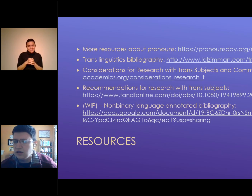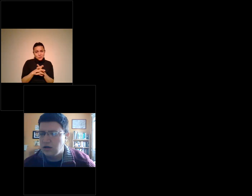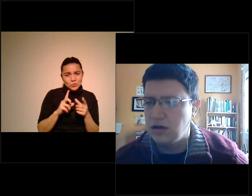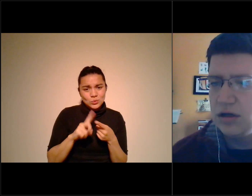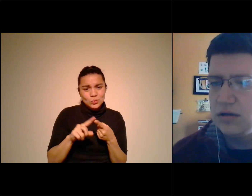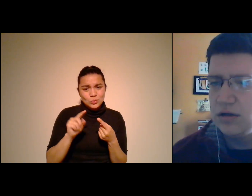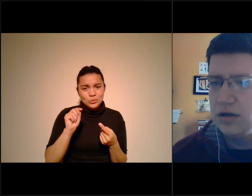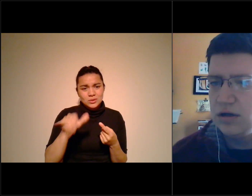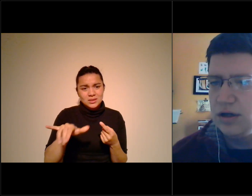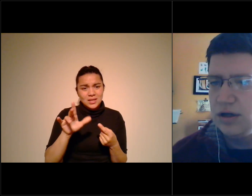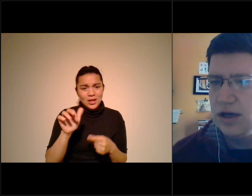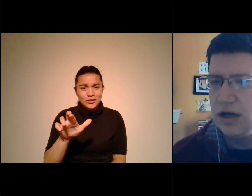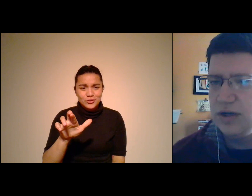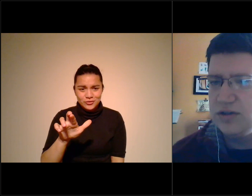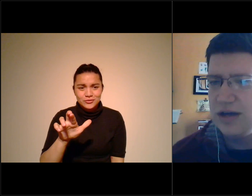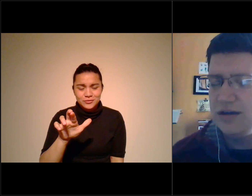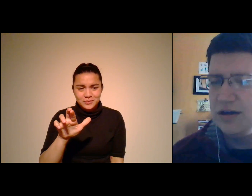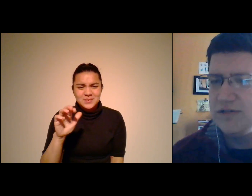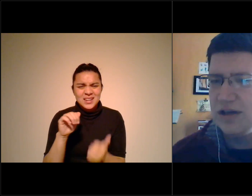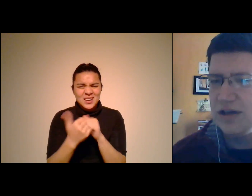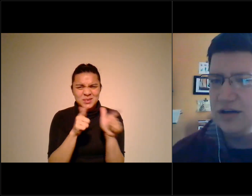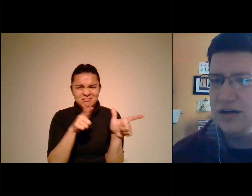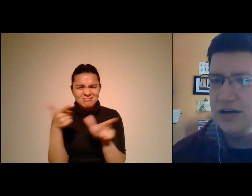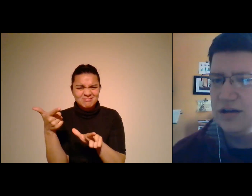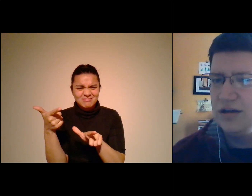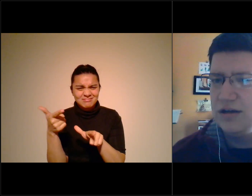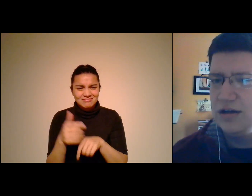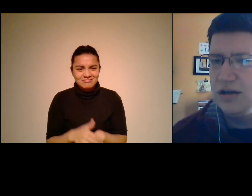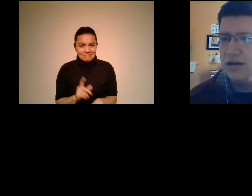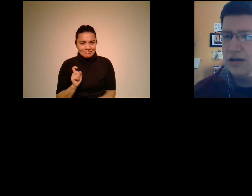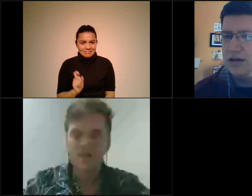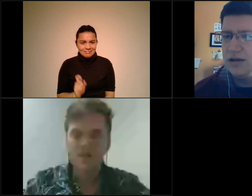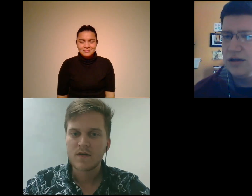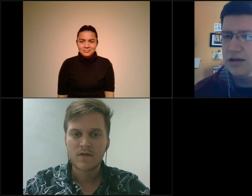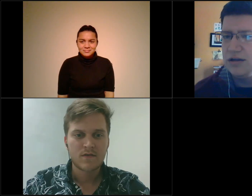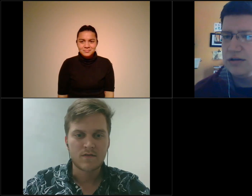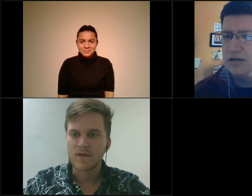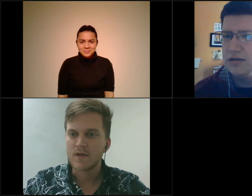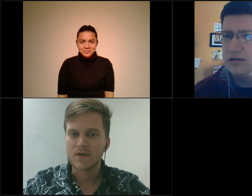Tyler. How do I do that? I've done that.